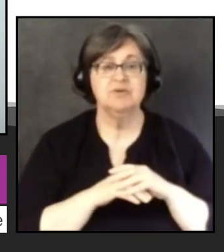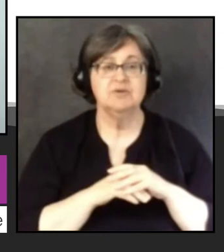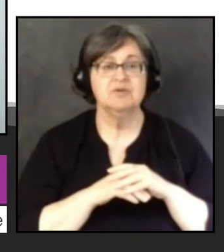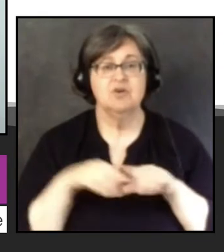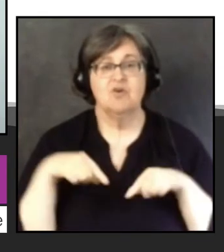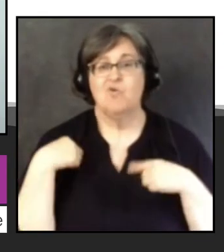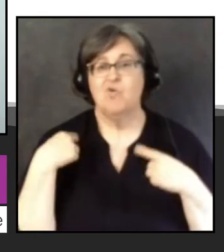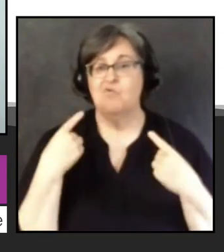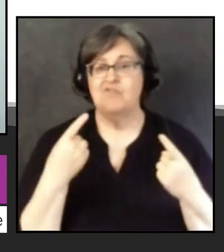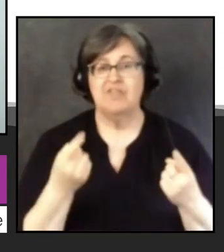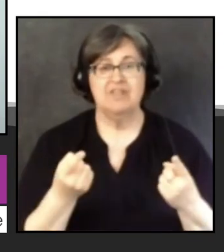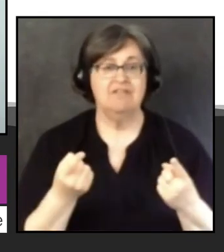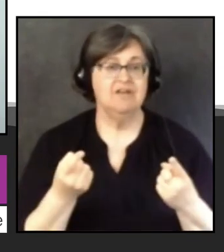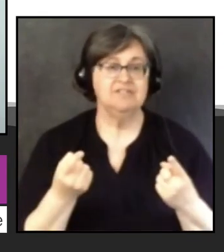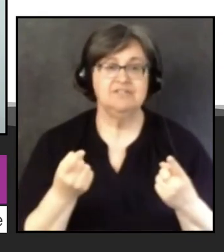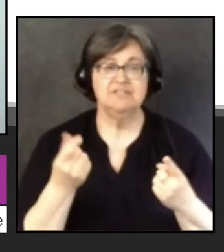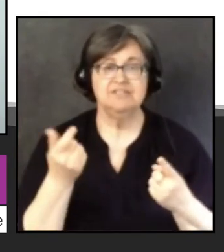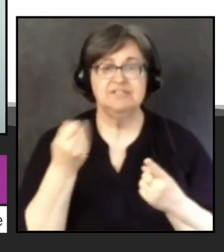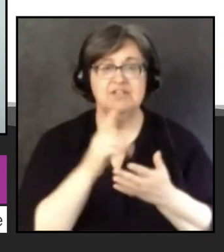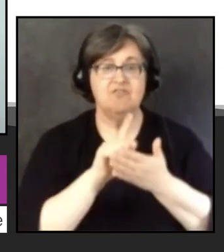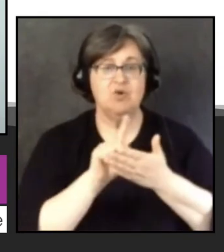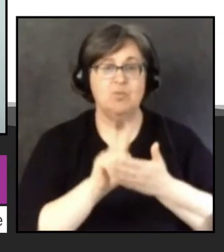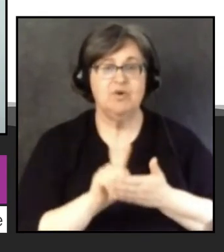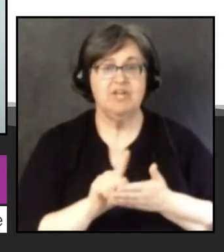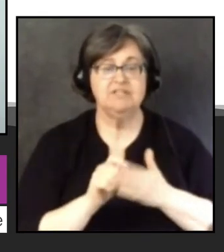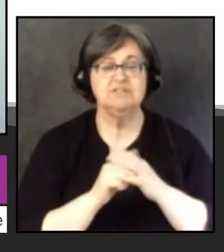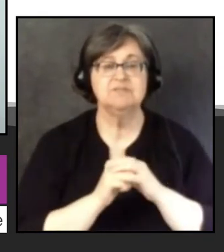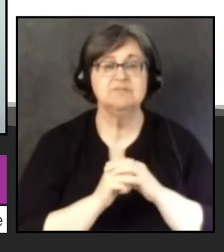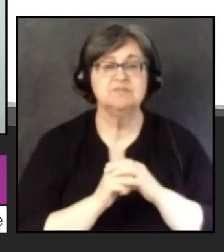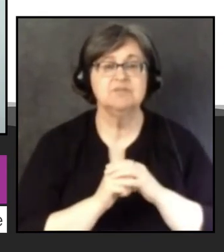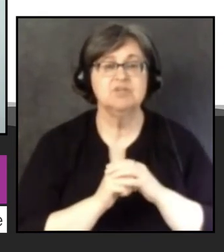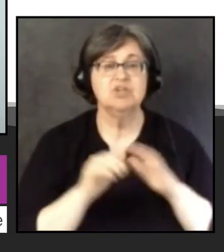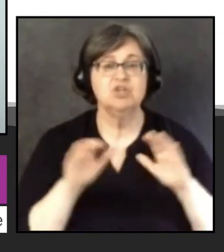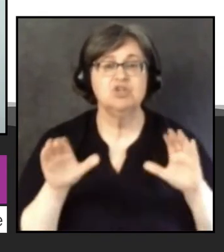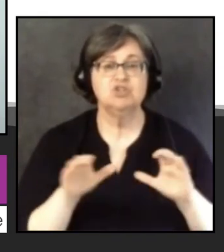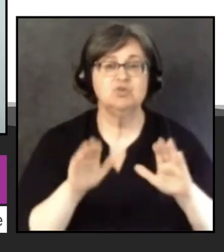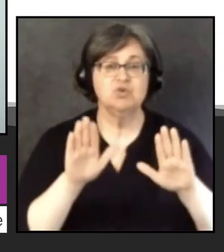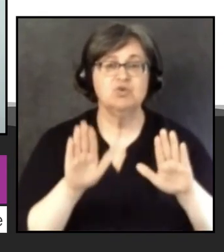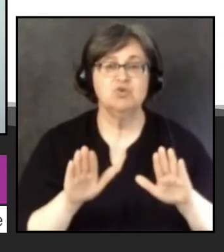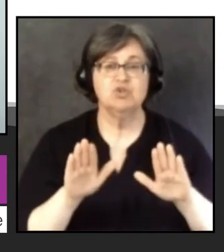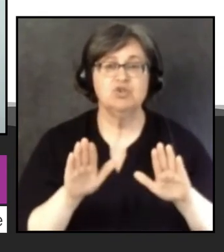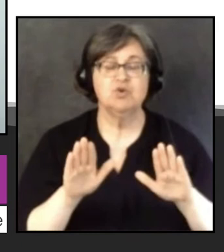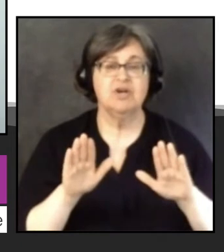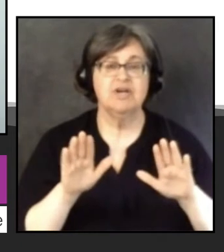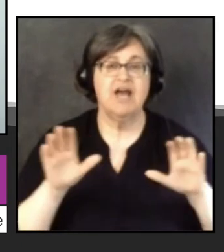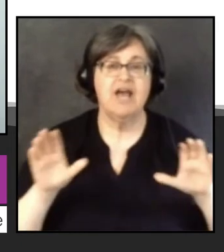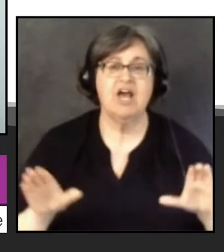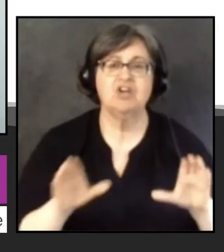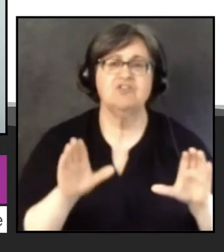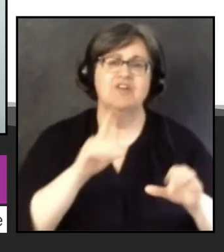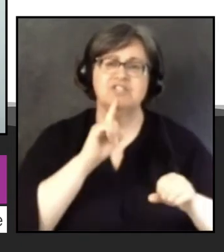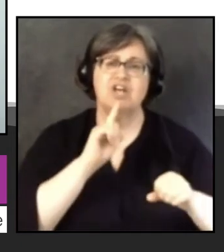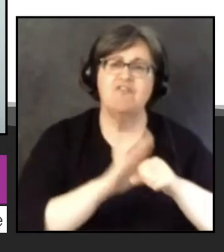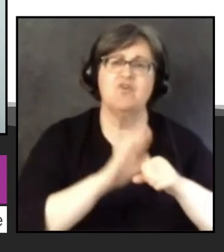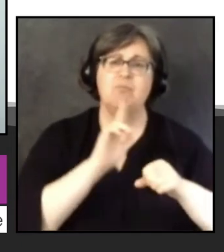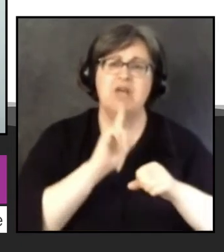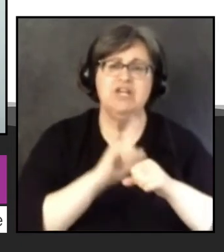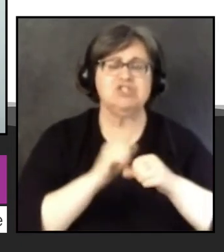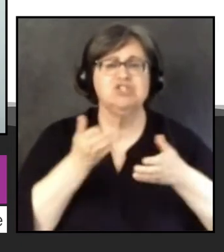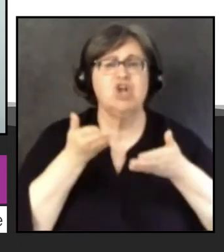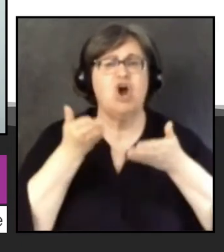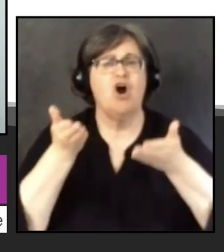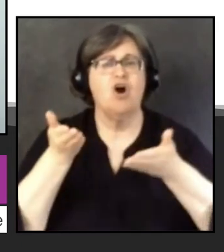over the last several weeks, doing incredible activations and affirmations and